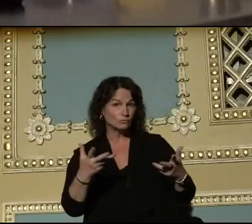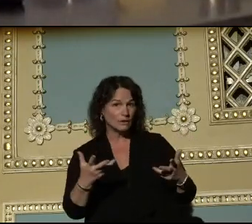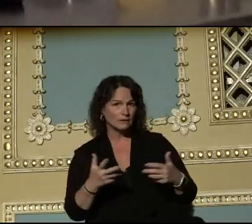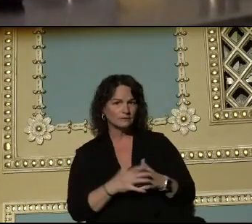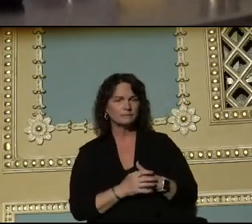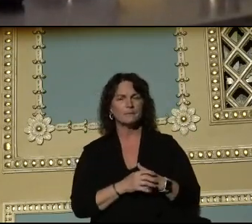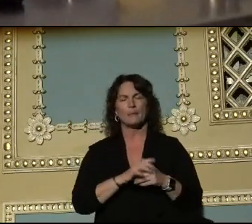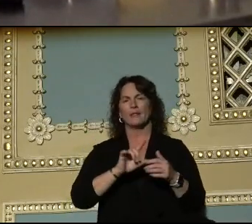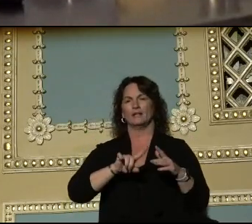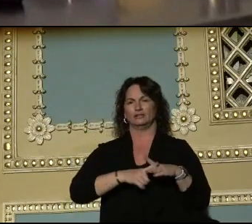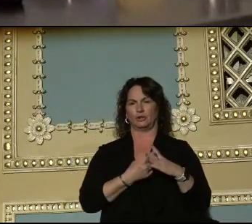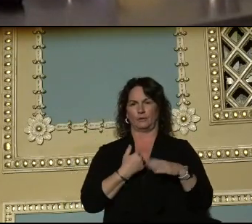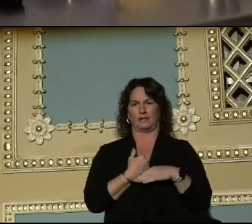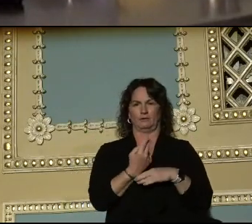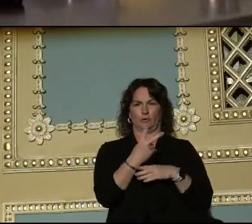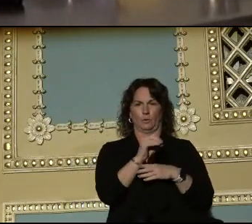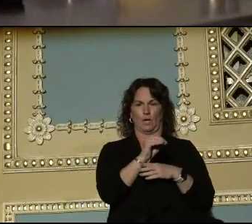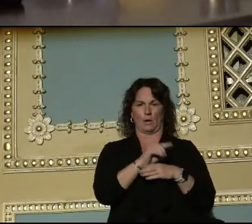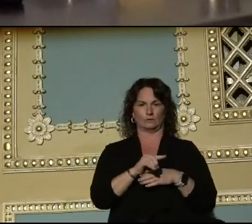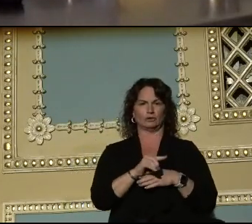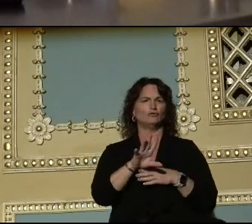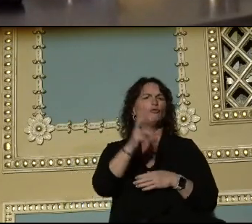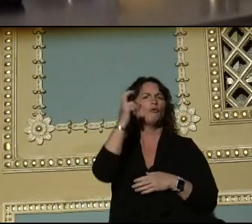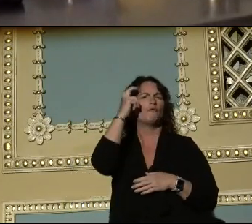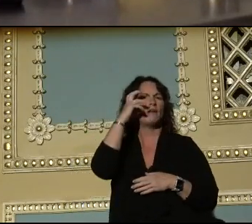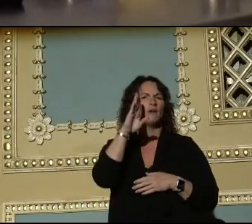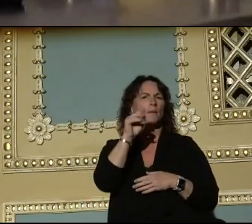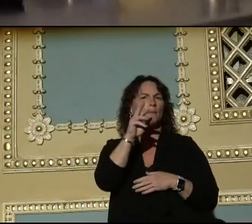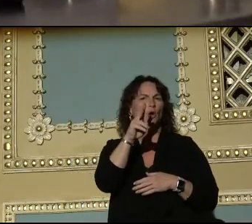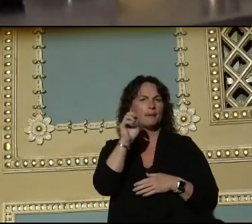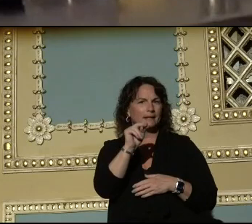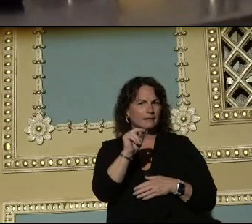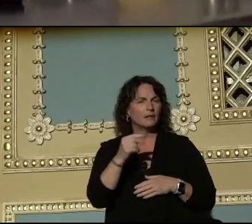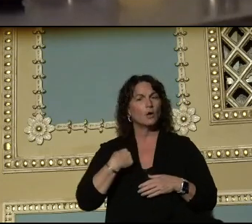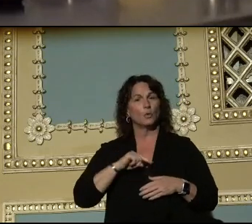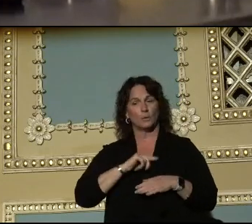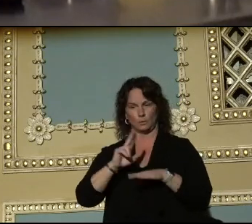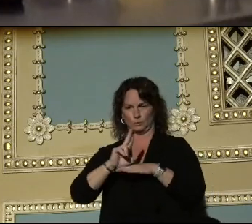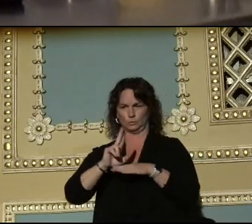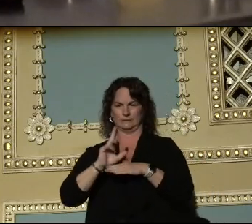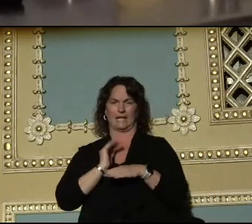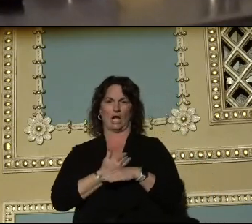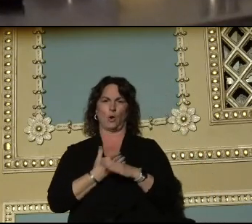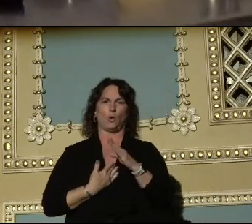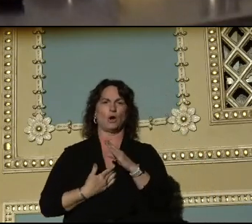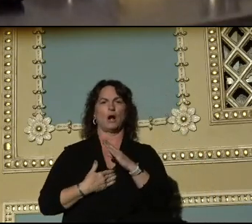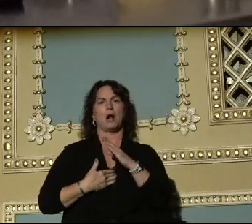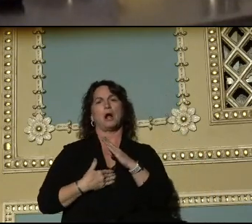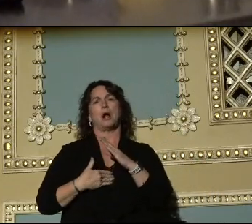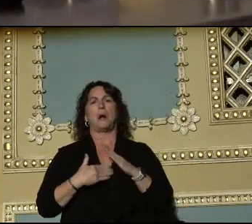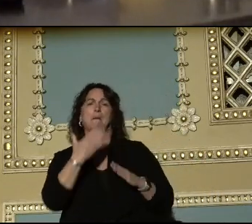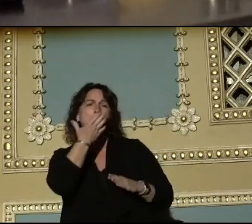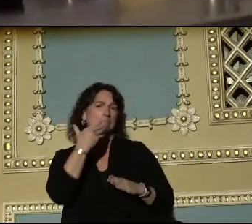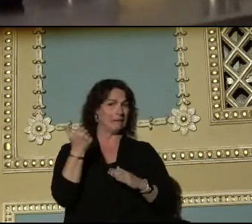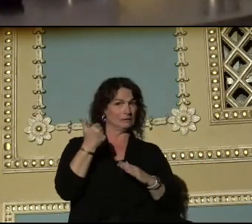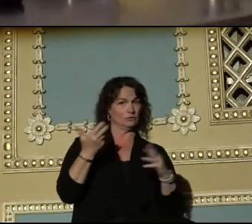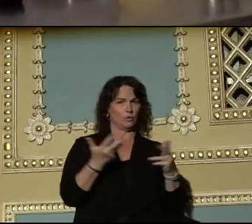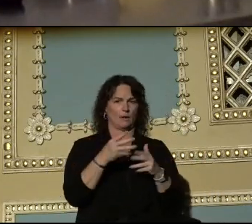have 2 ounces of your favorite bourbon. We are using our top shelf here at the Paramount, which is our Maker's